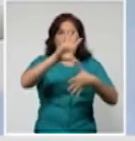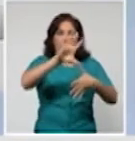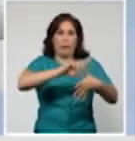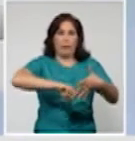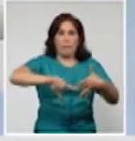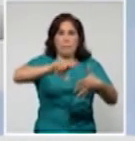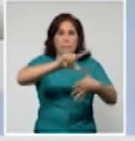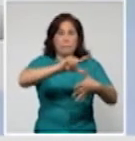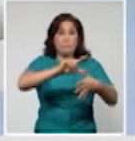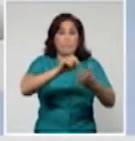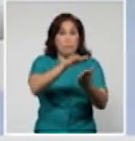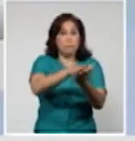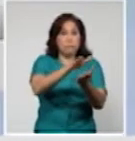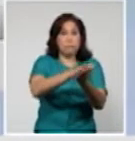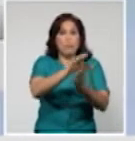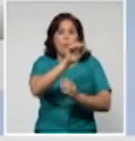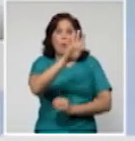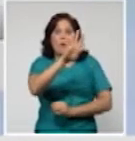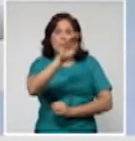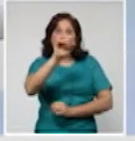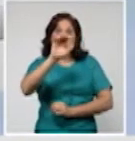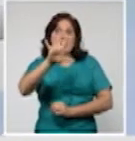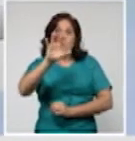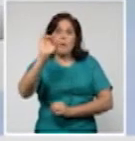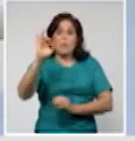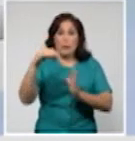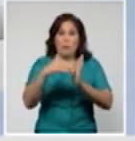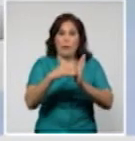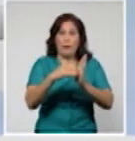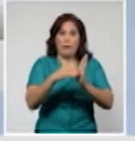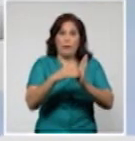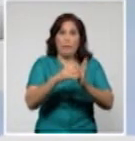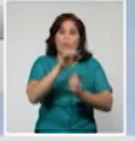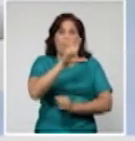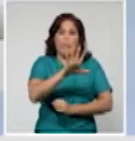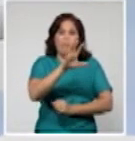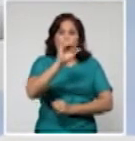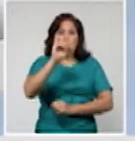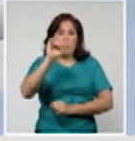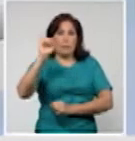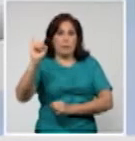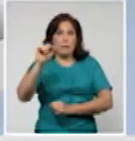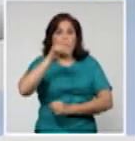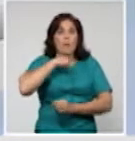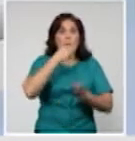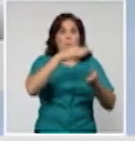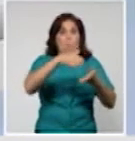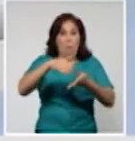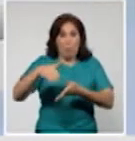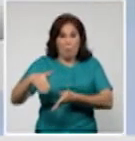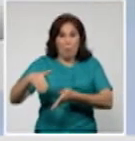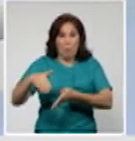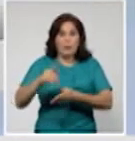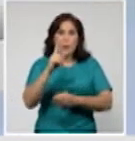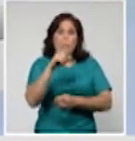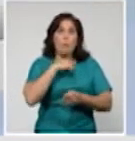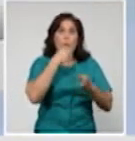fatalities reported yesterday, practically 4,000 occurred in the region,